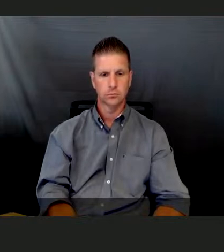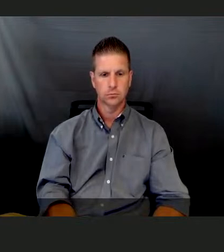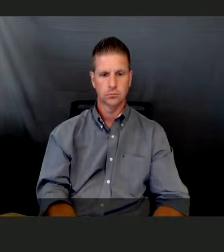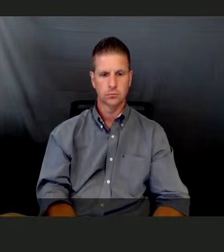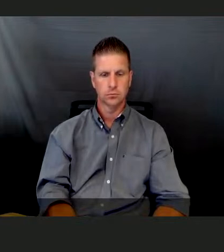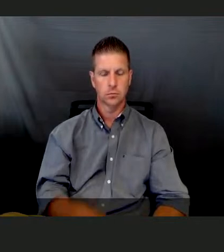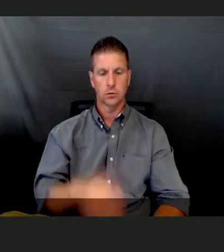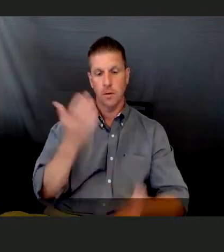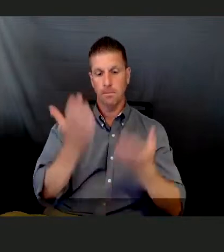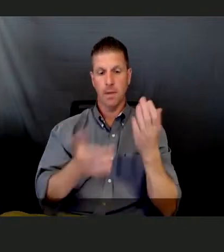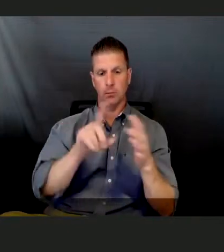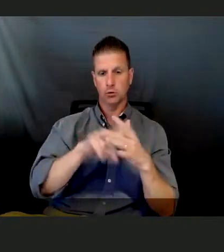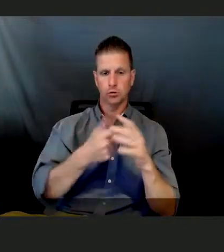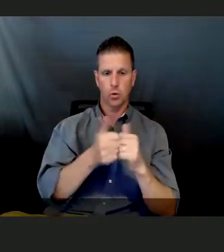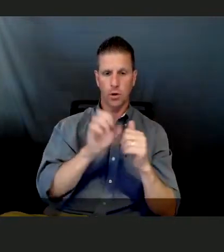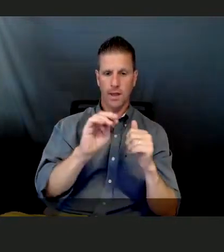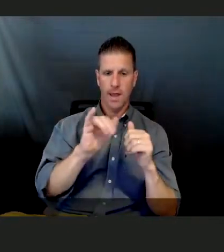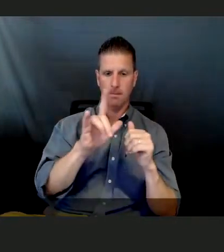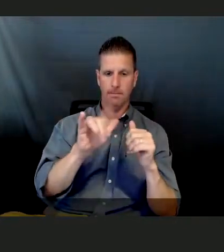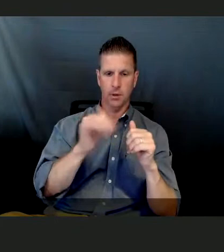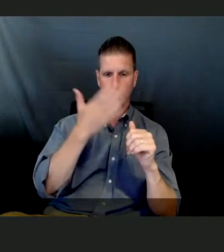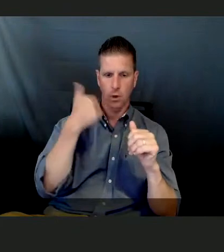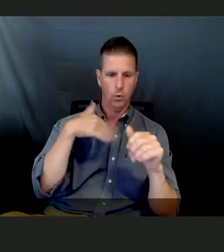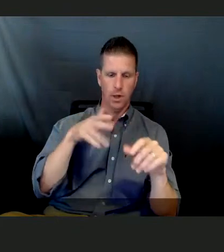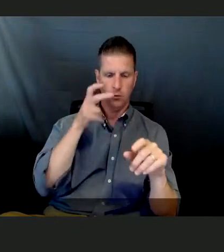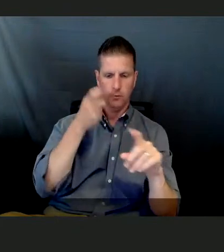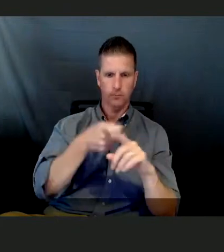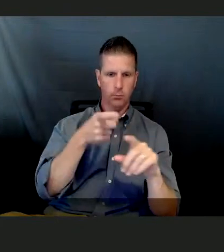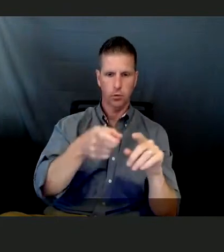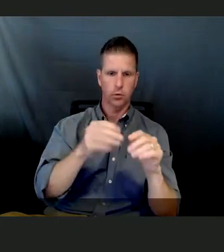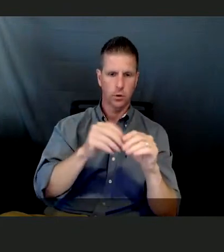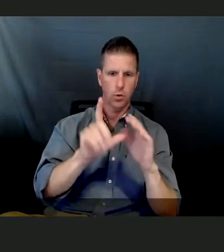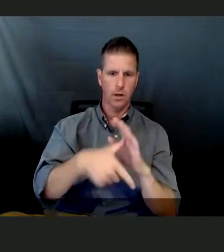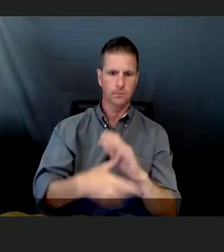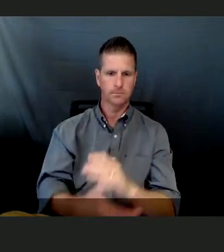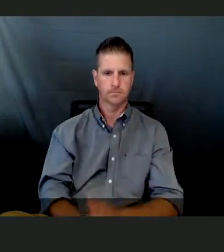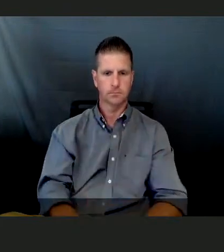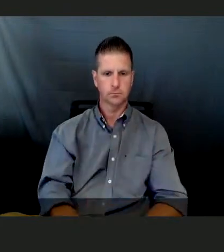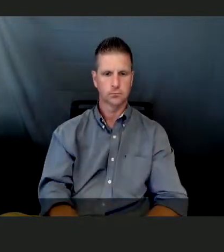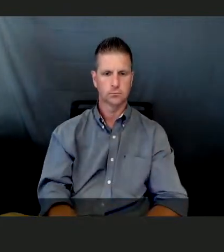And maybe we'll start with Emily, because we haven't heard from her in a while.